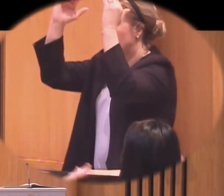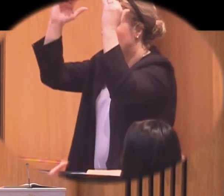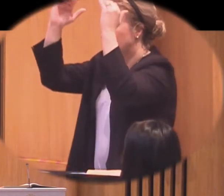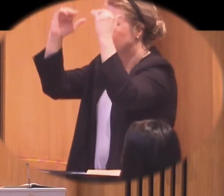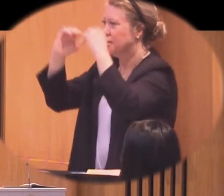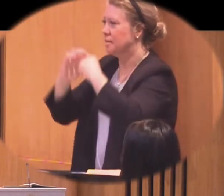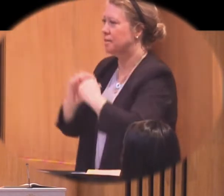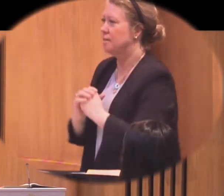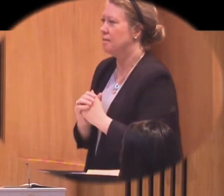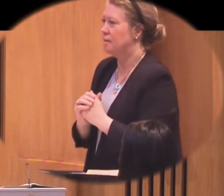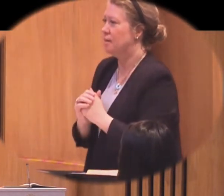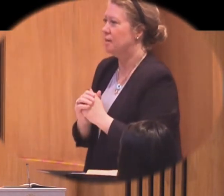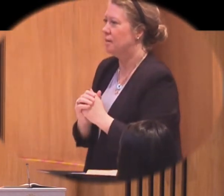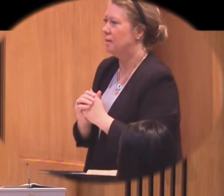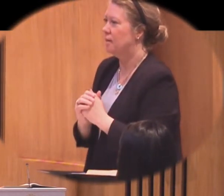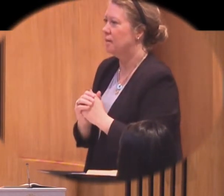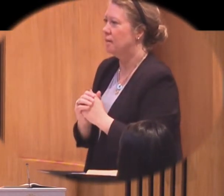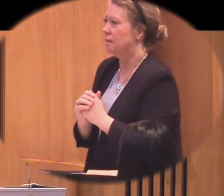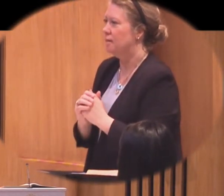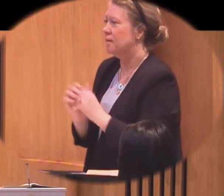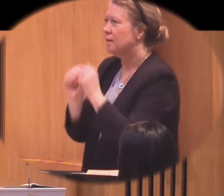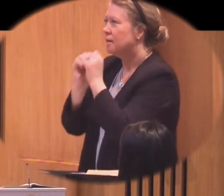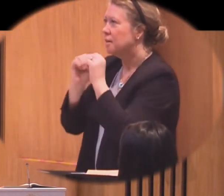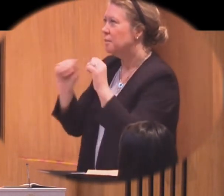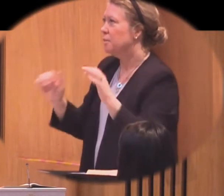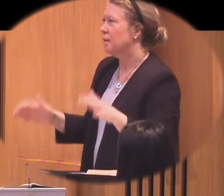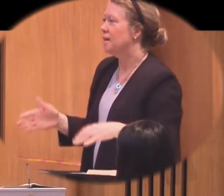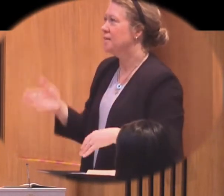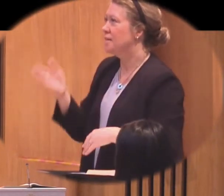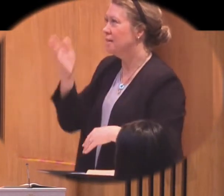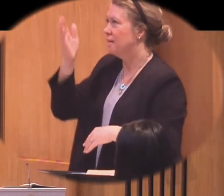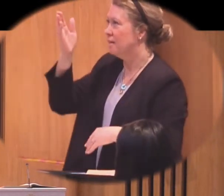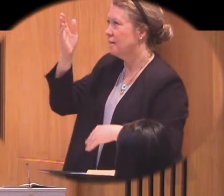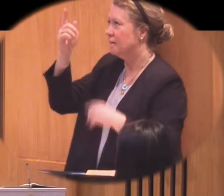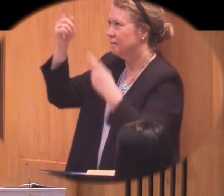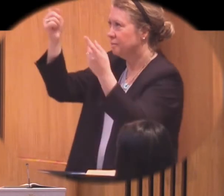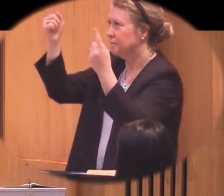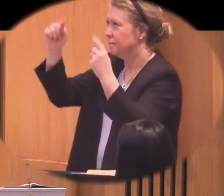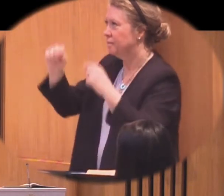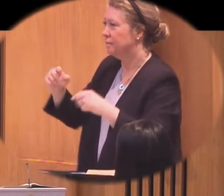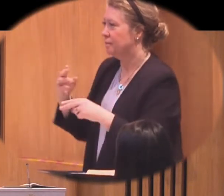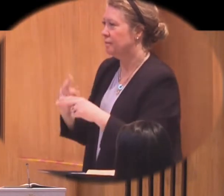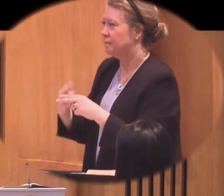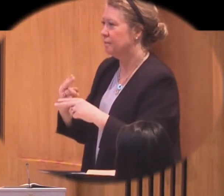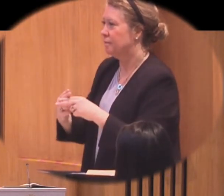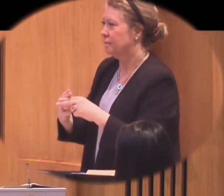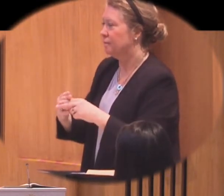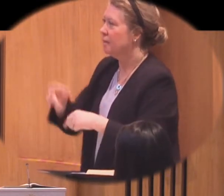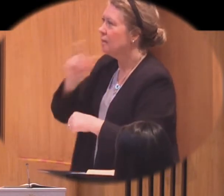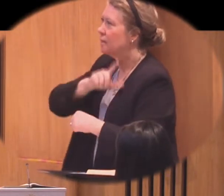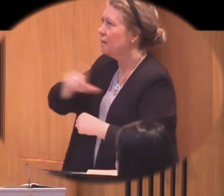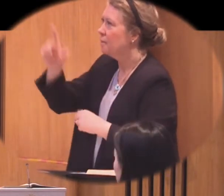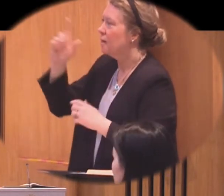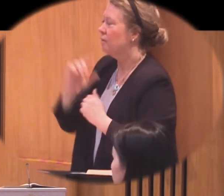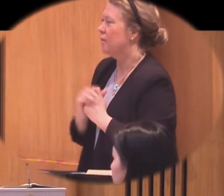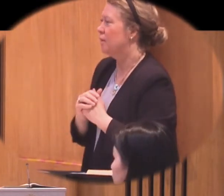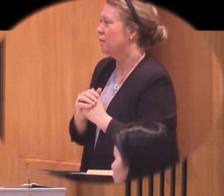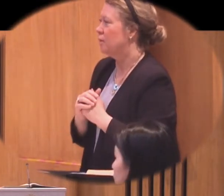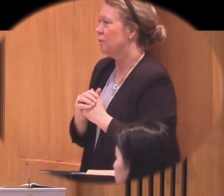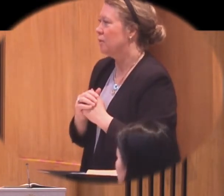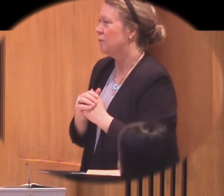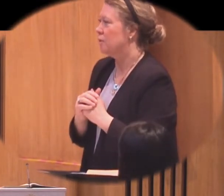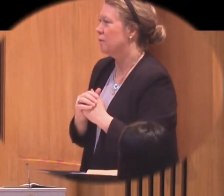Hosanna in the highest. Blessed is he who comes in the name of